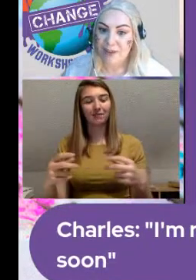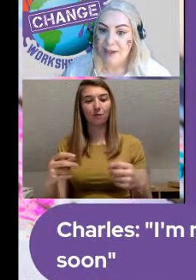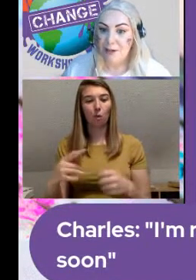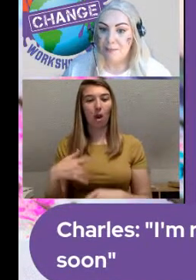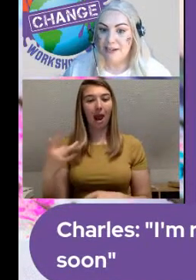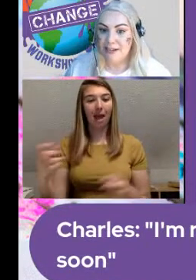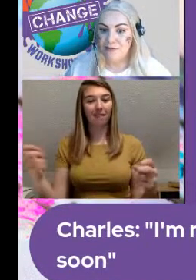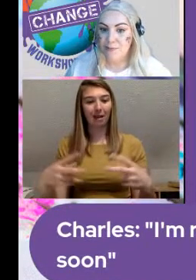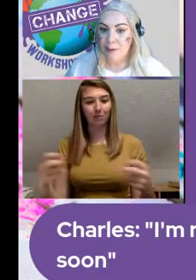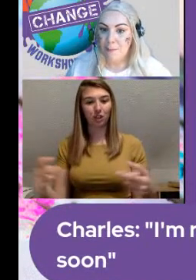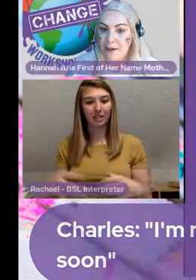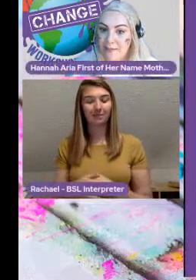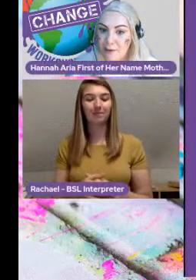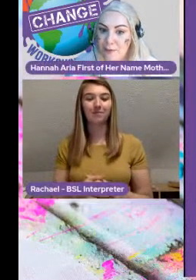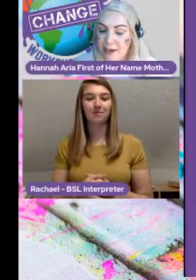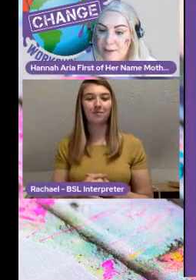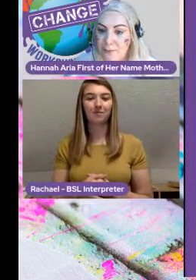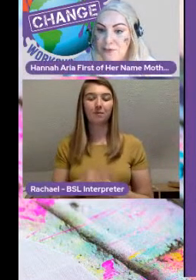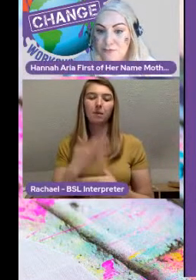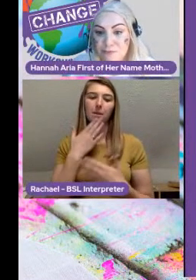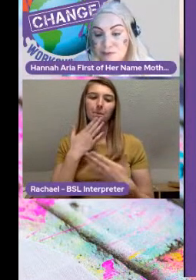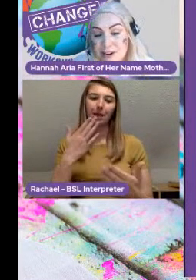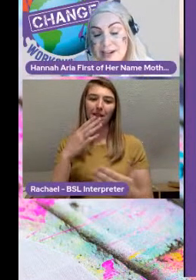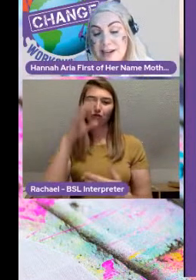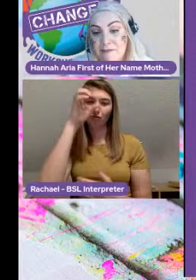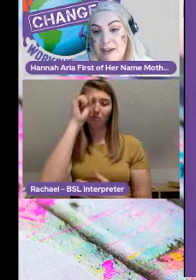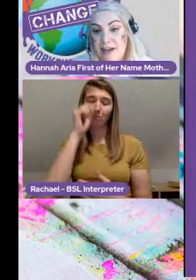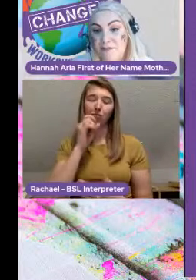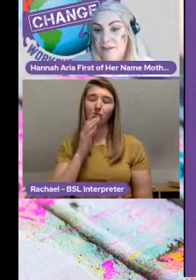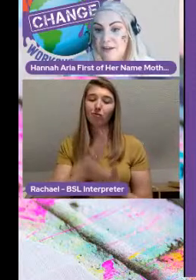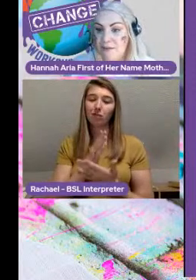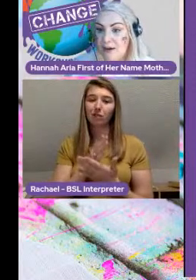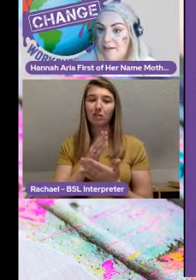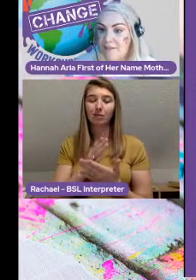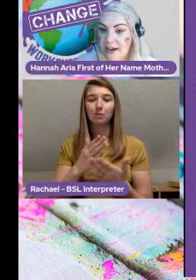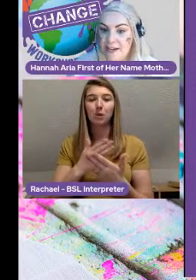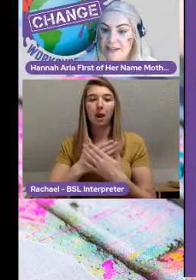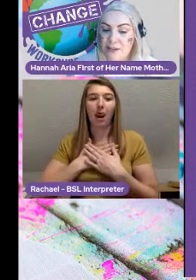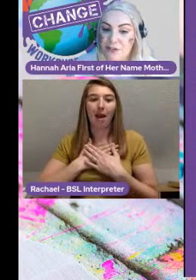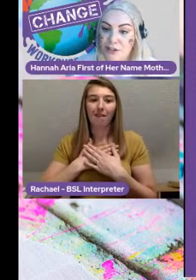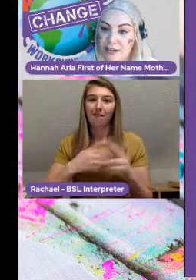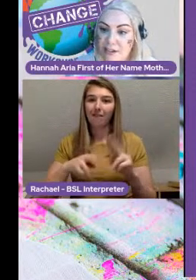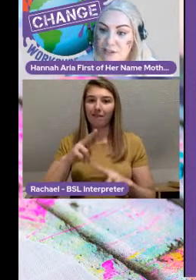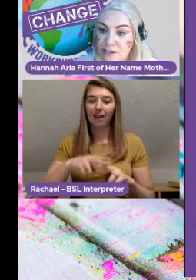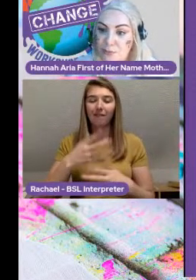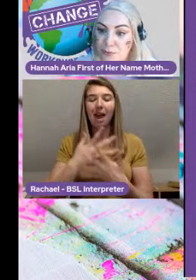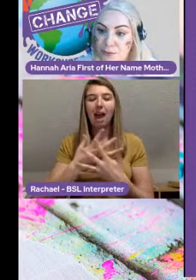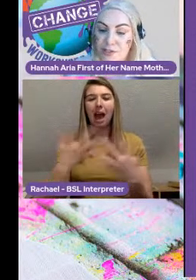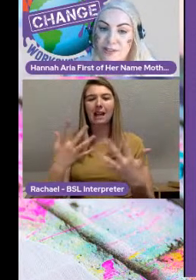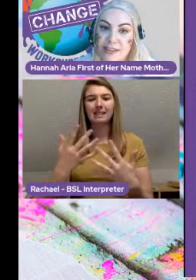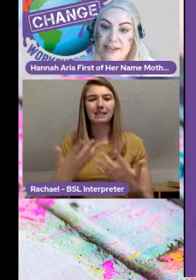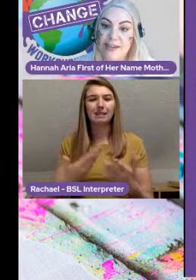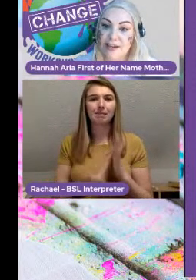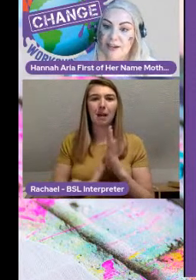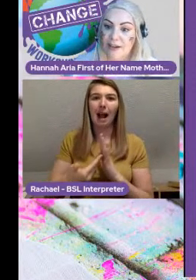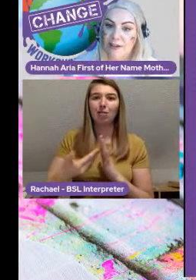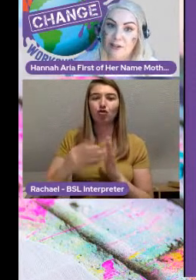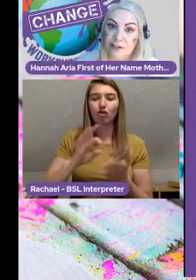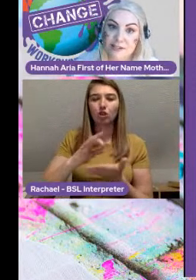captioning. Please remember that we would really love it if you have anything you could donate towards